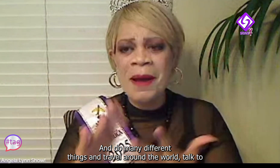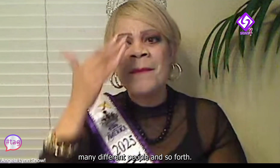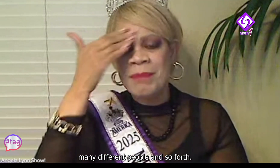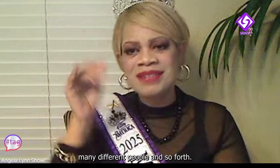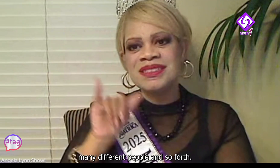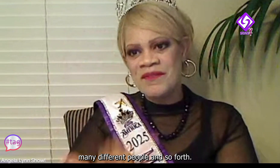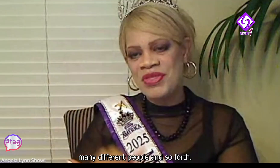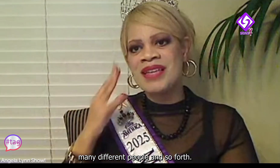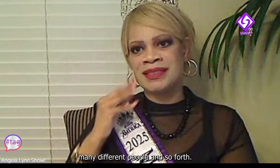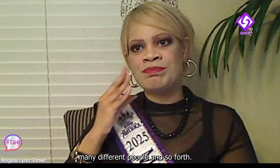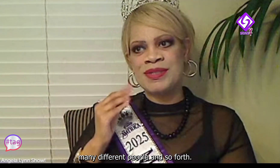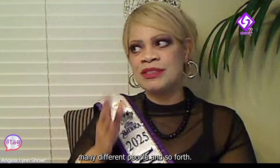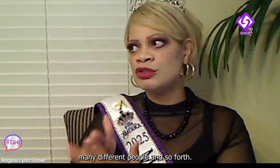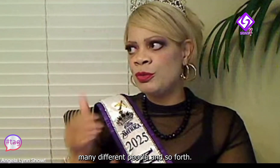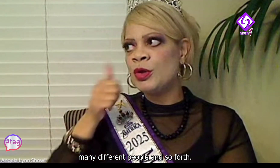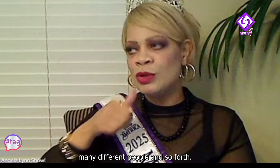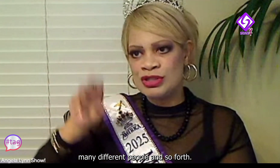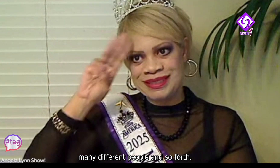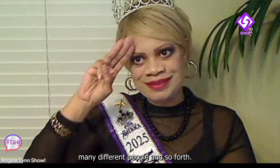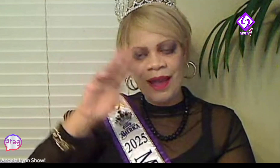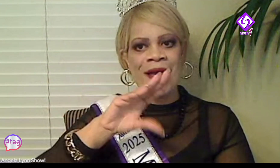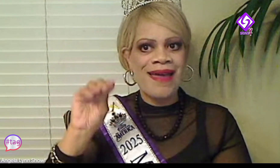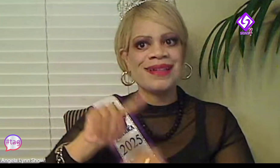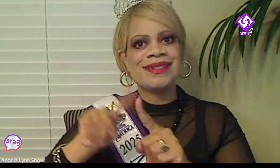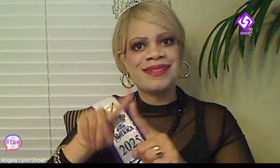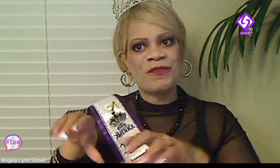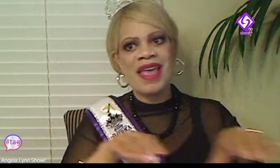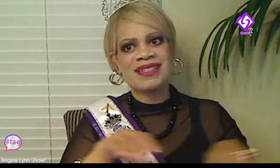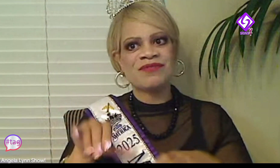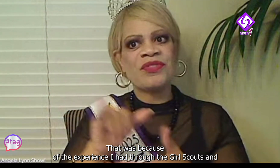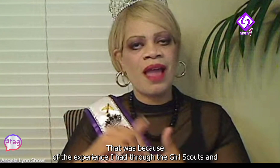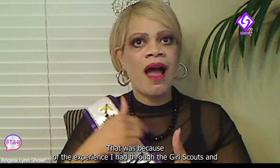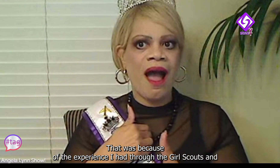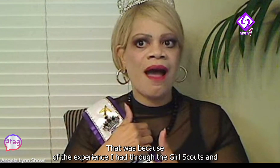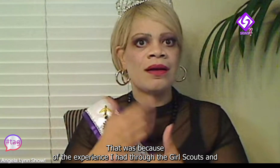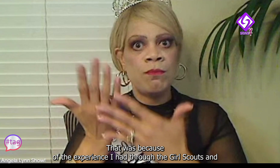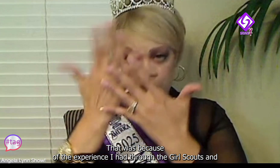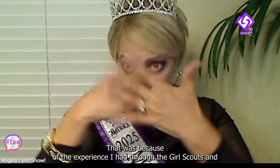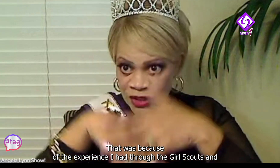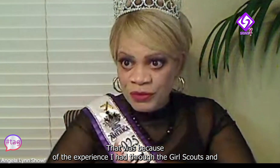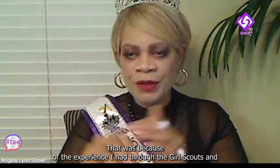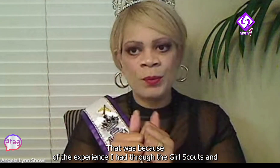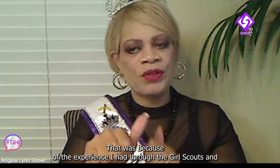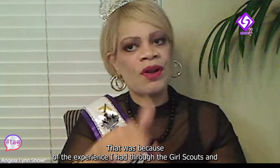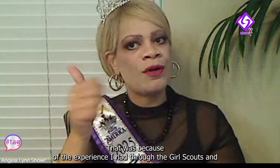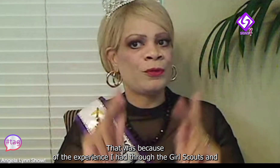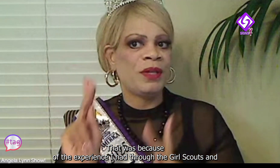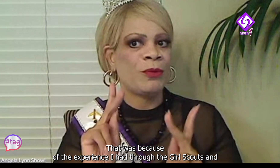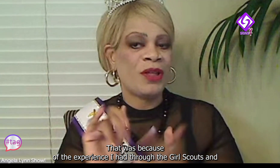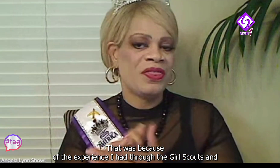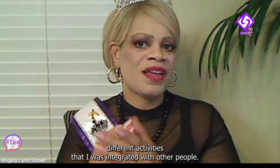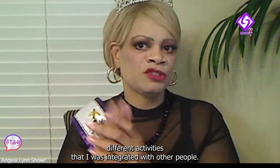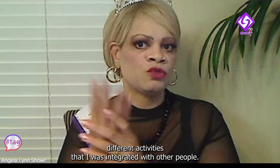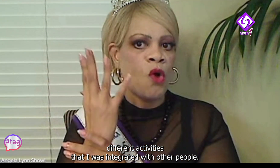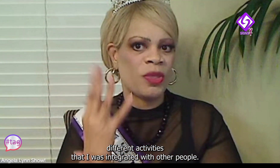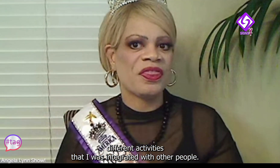talk to many different people, and so forth. That was because of the experience I had through the Girl